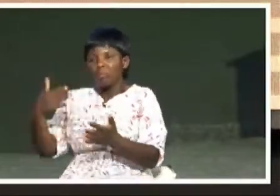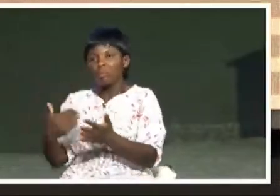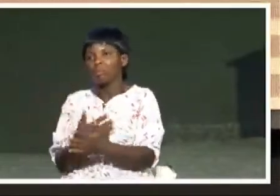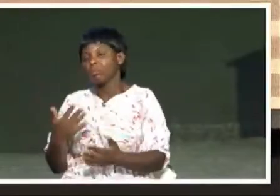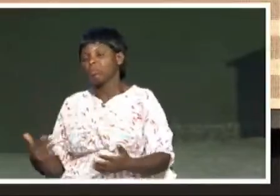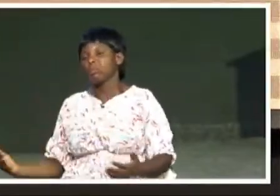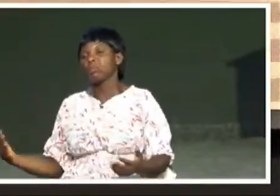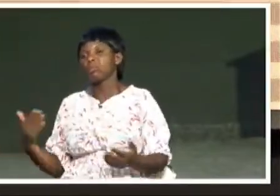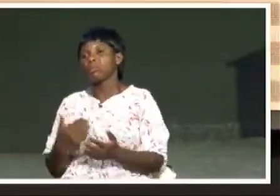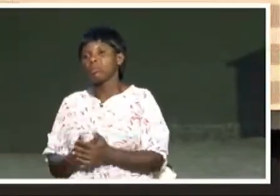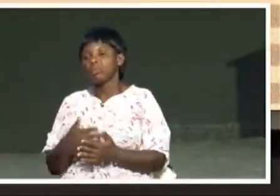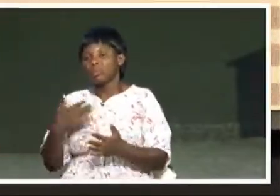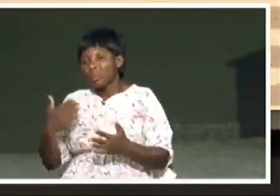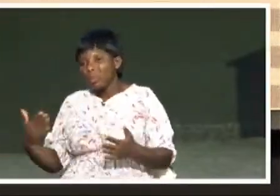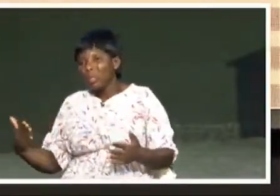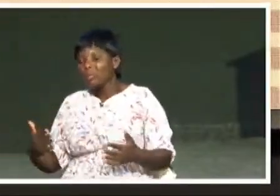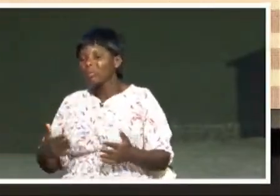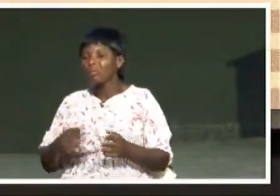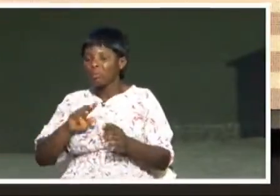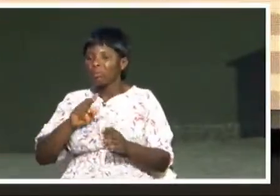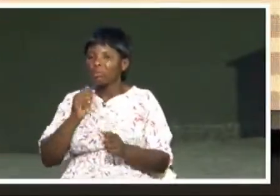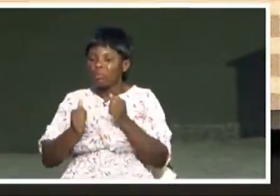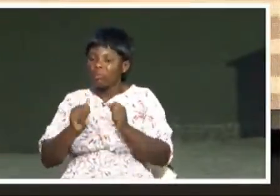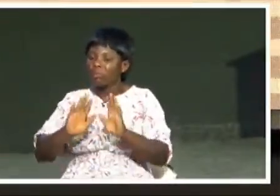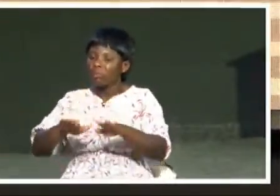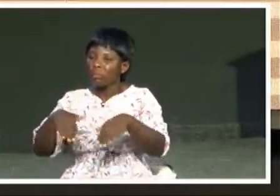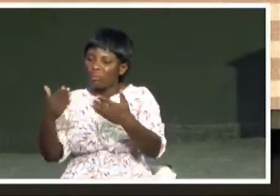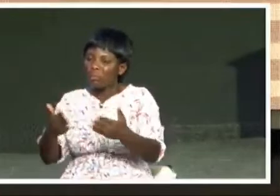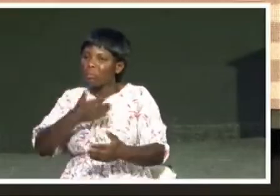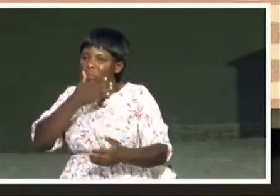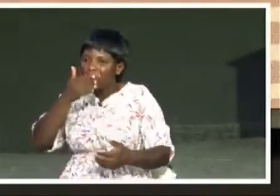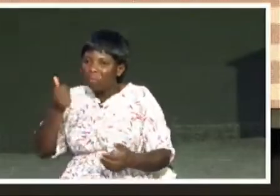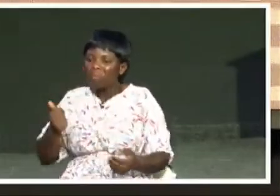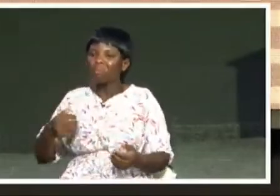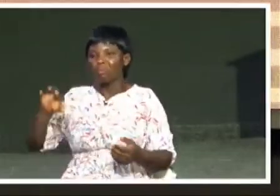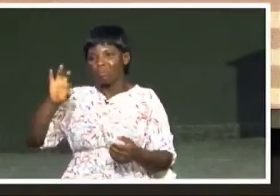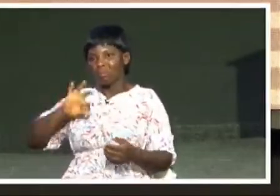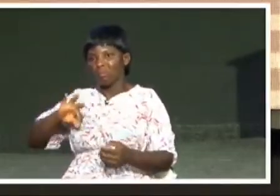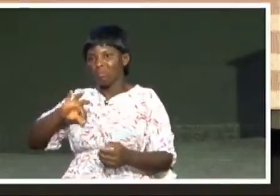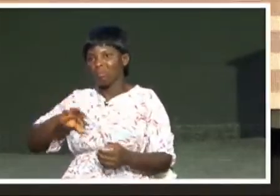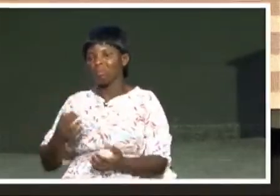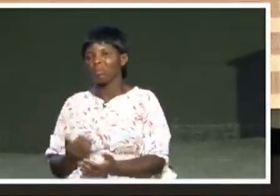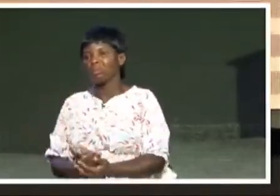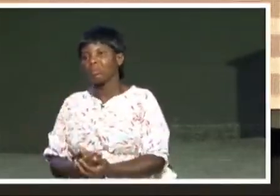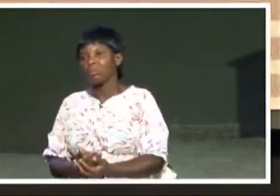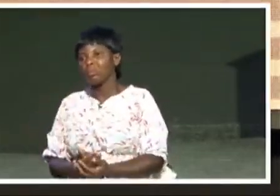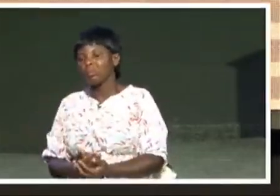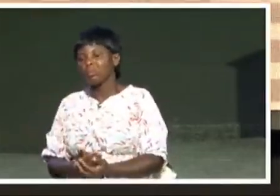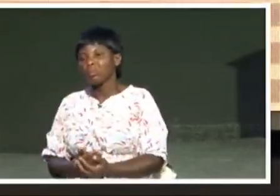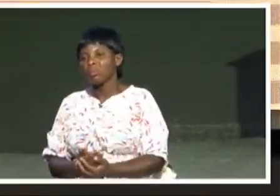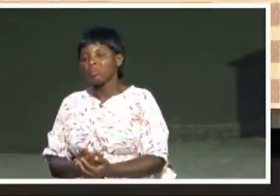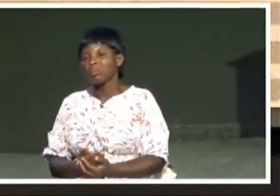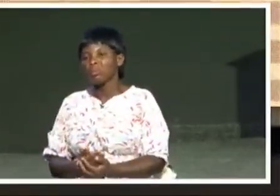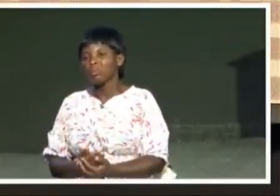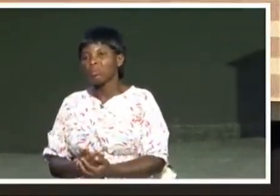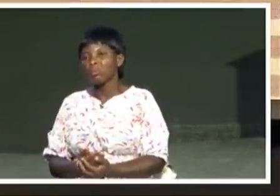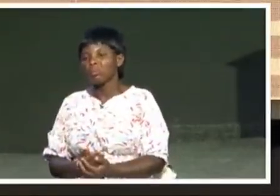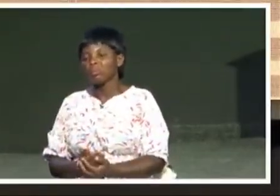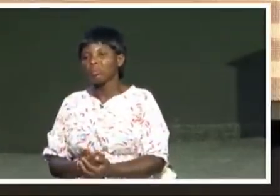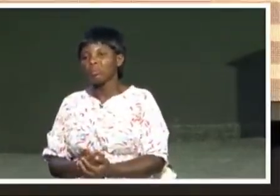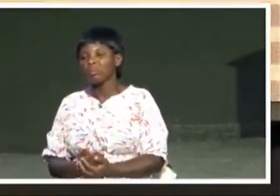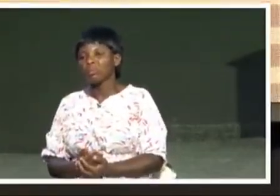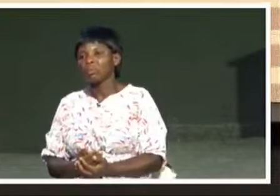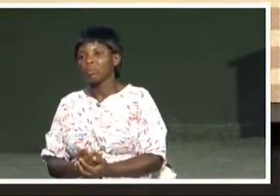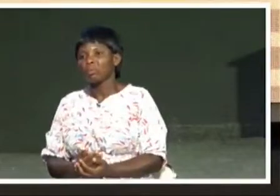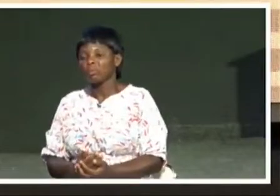that will bring you better income and a better quality of life, then by all means, go for it. It's not impossible to